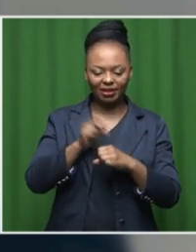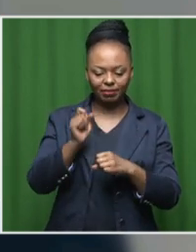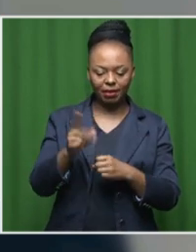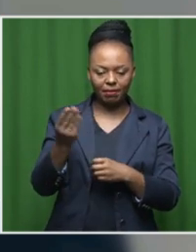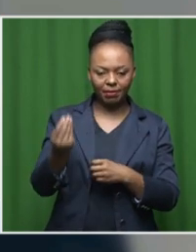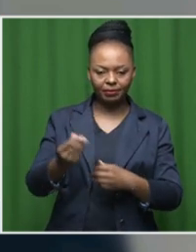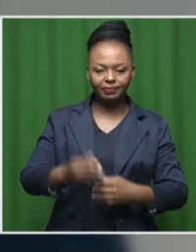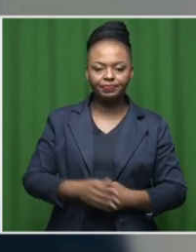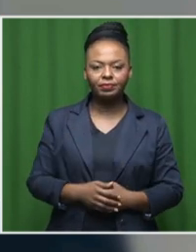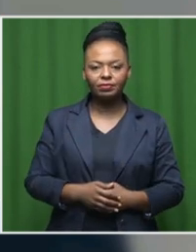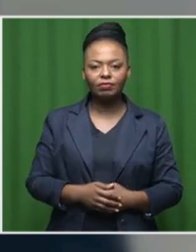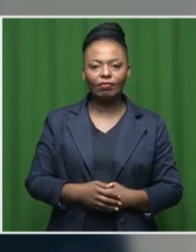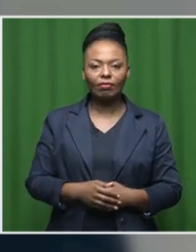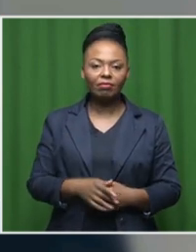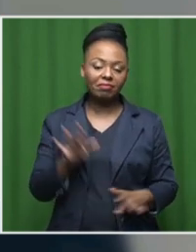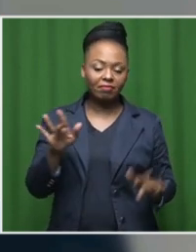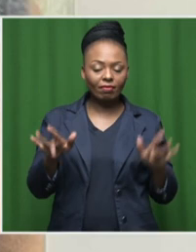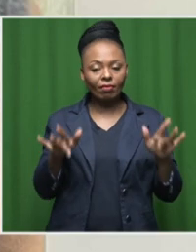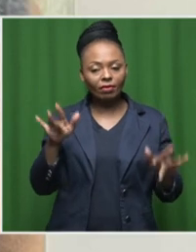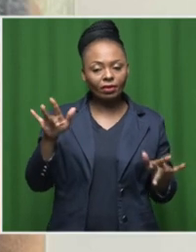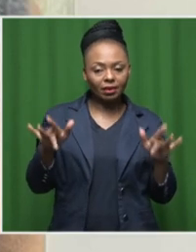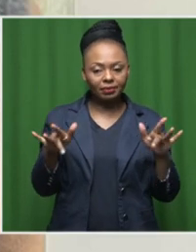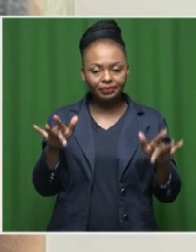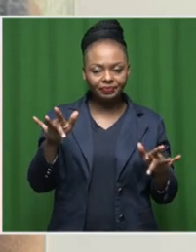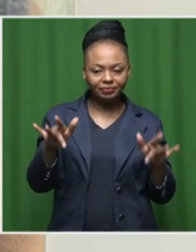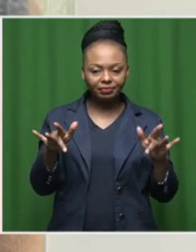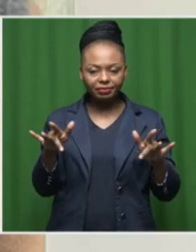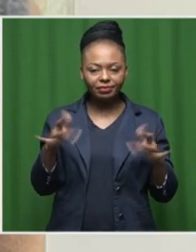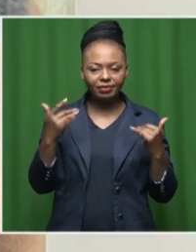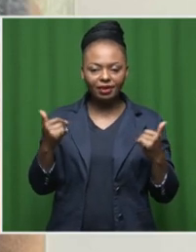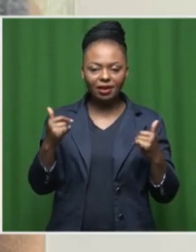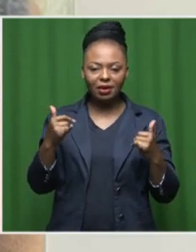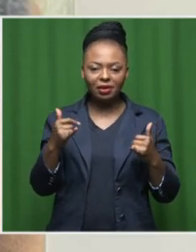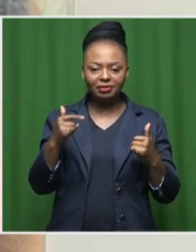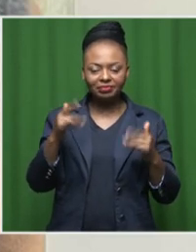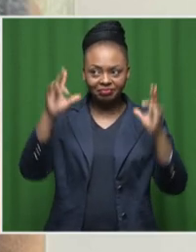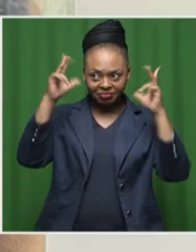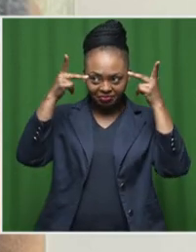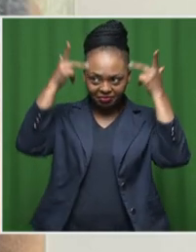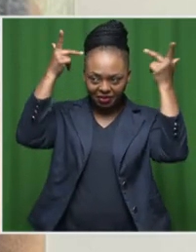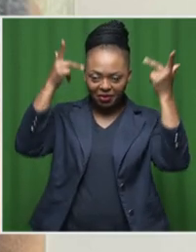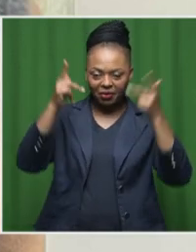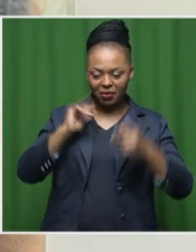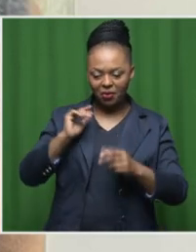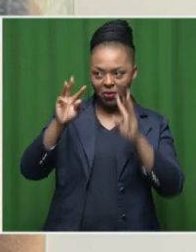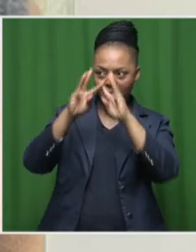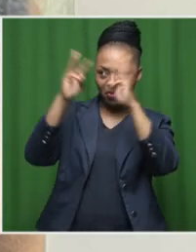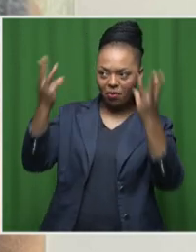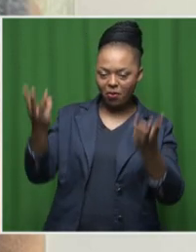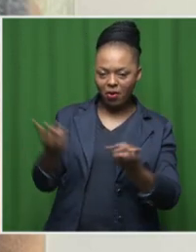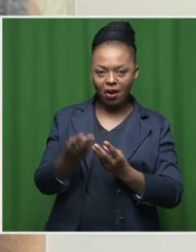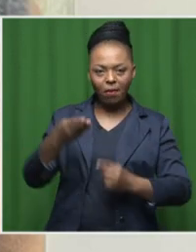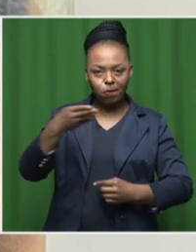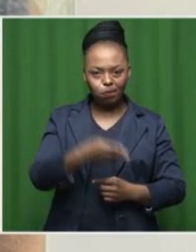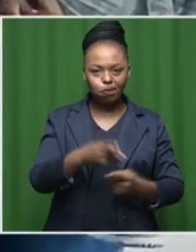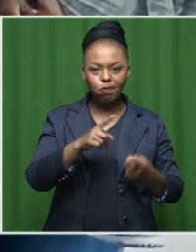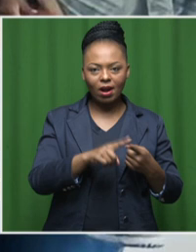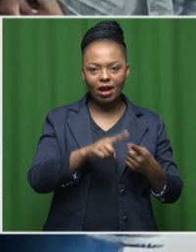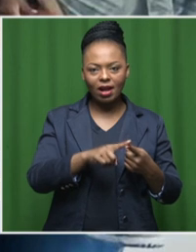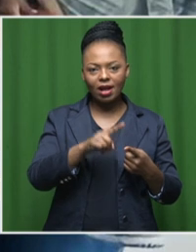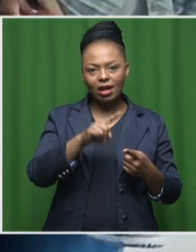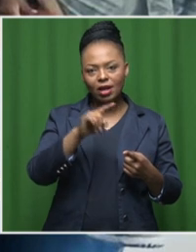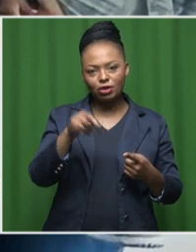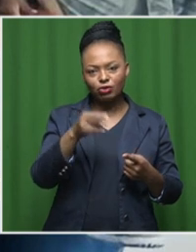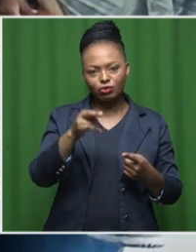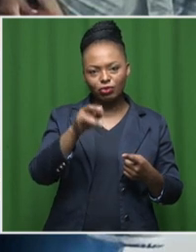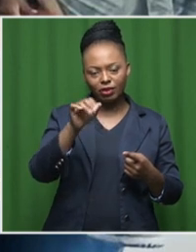this, reigning Miss World is actually in South Africa. We have Karolina Bielawska, and she